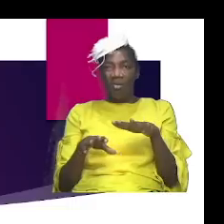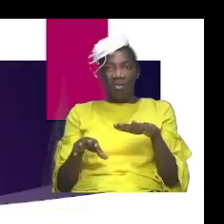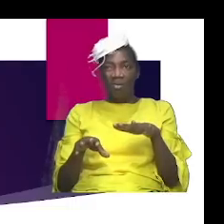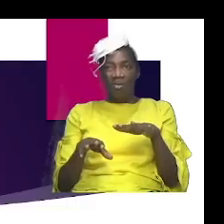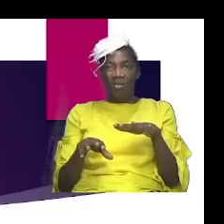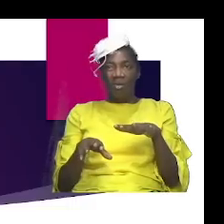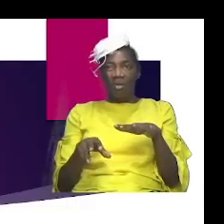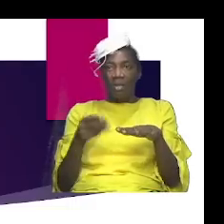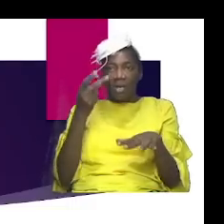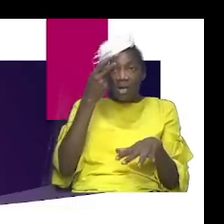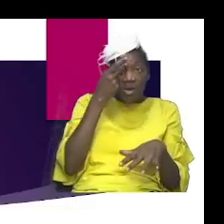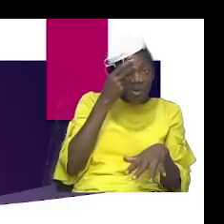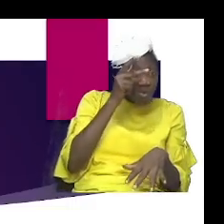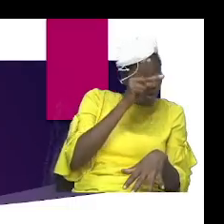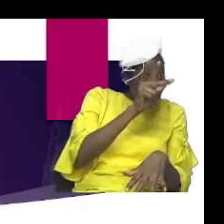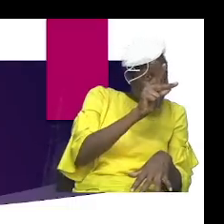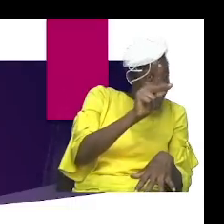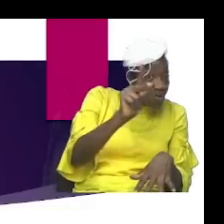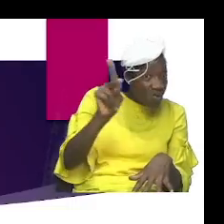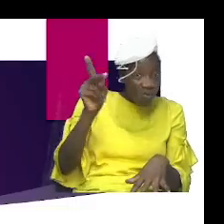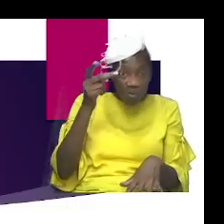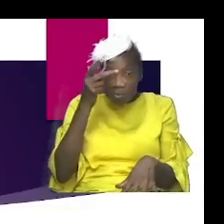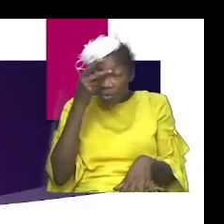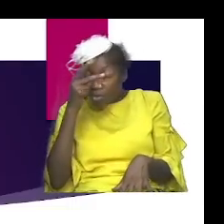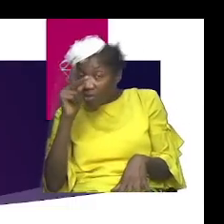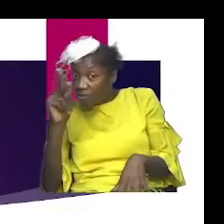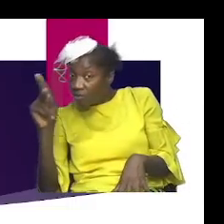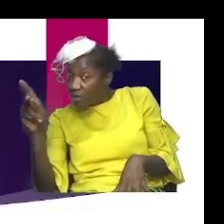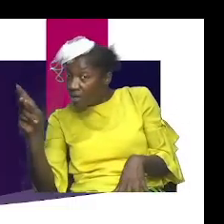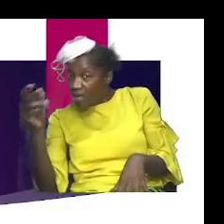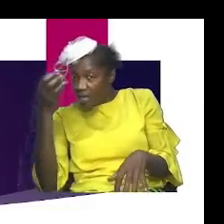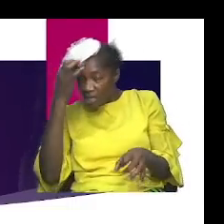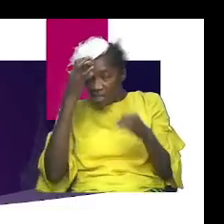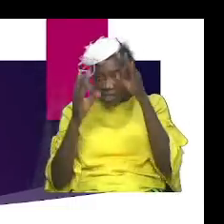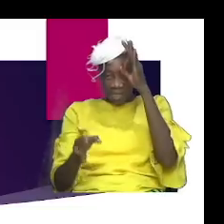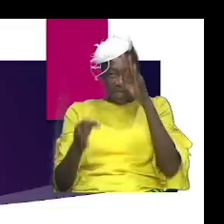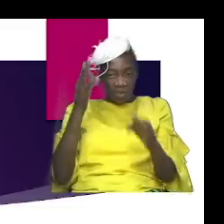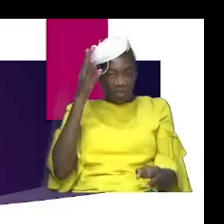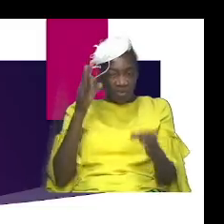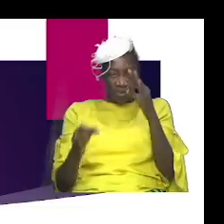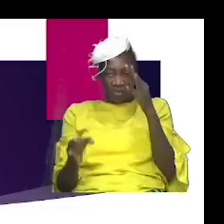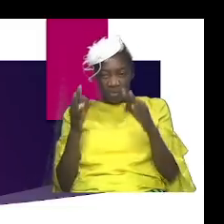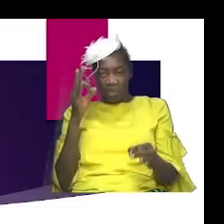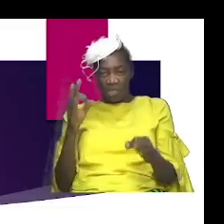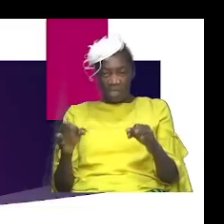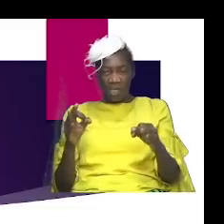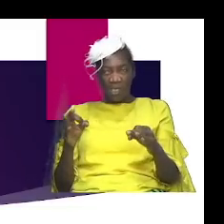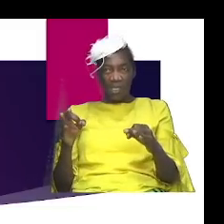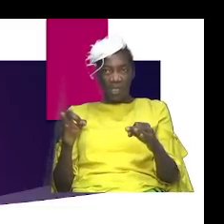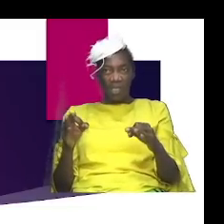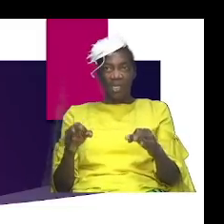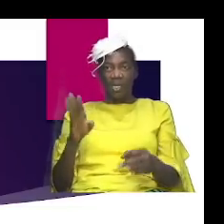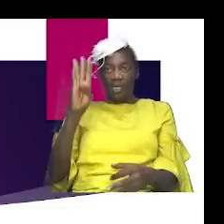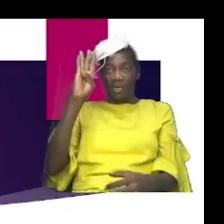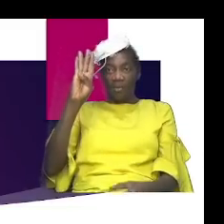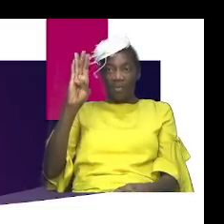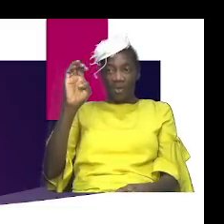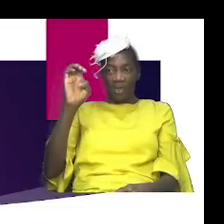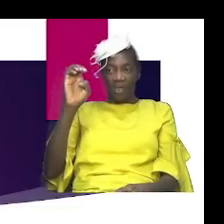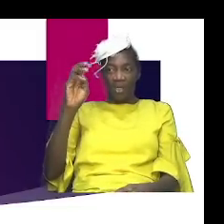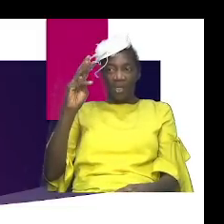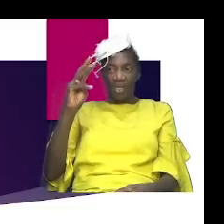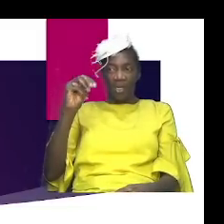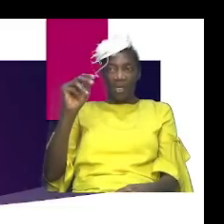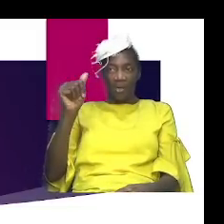as usual, there will be the judges that were there. So that this judgment seat, this bema,